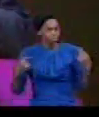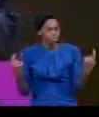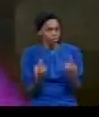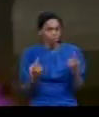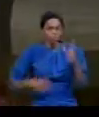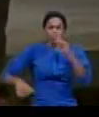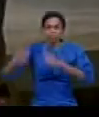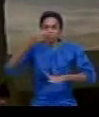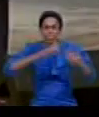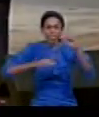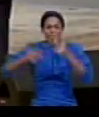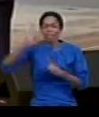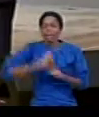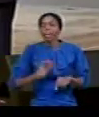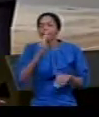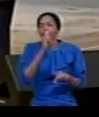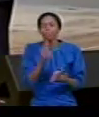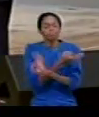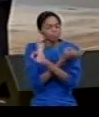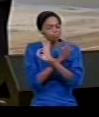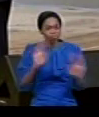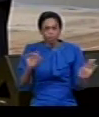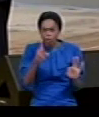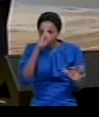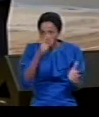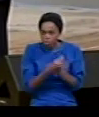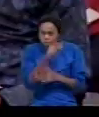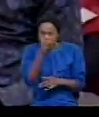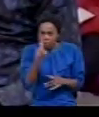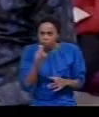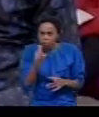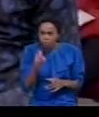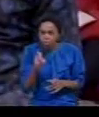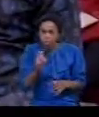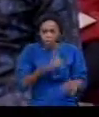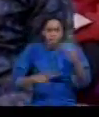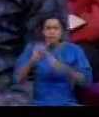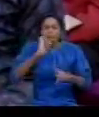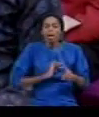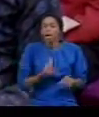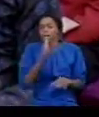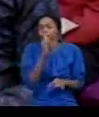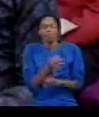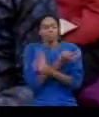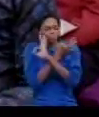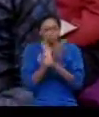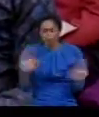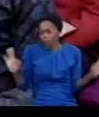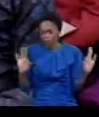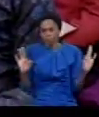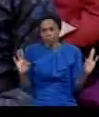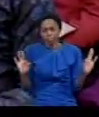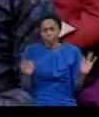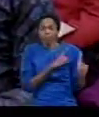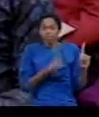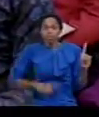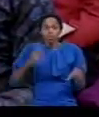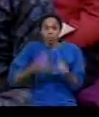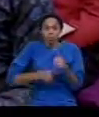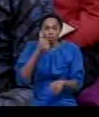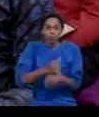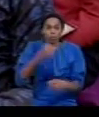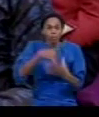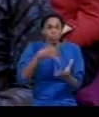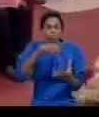free. You believe that? I am free. The Lord confirmed that in